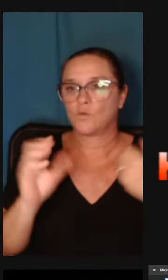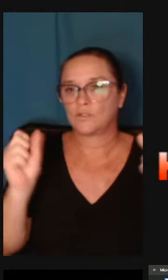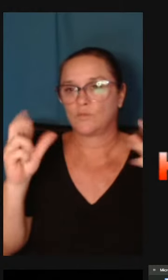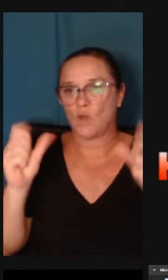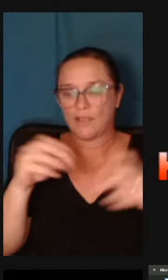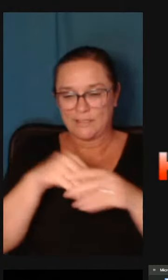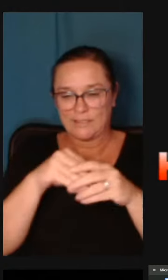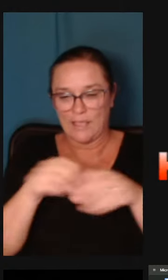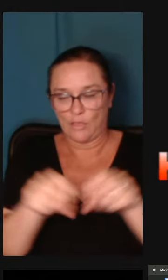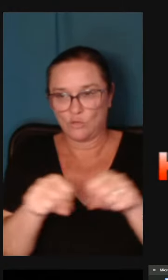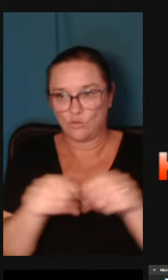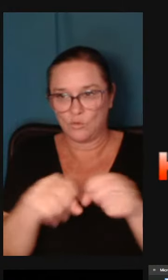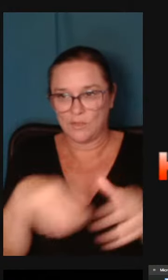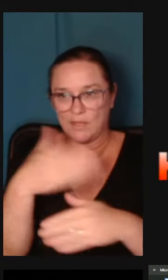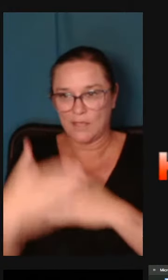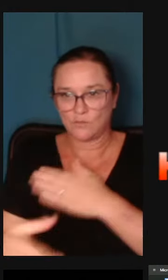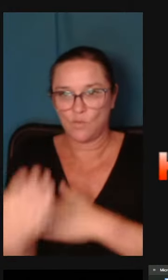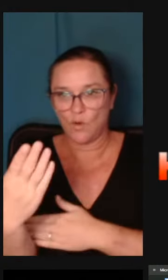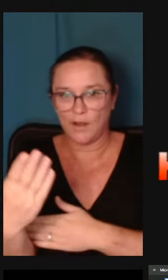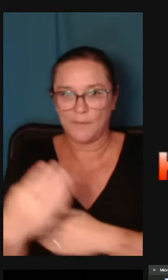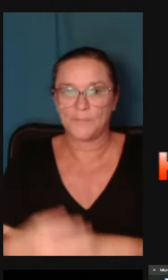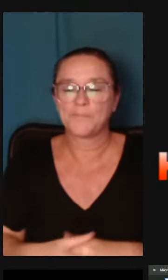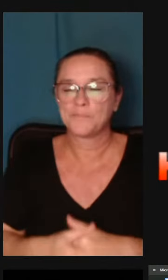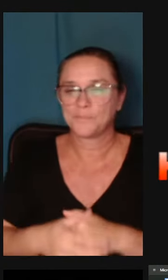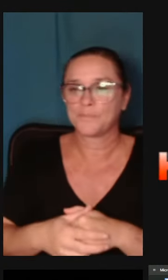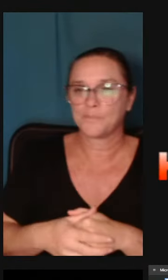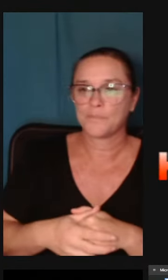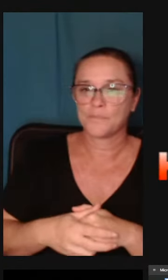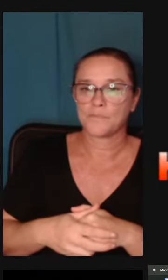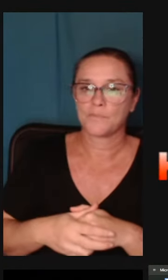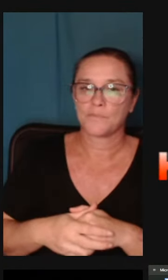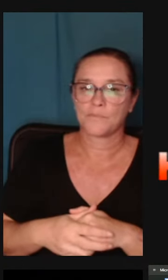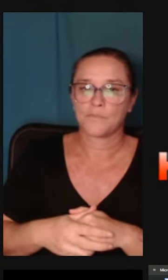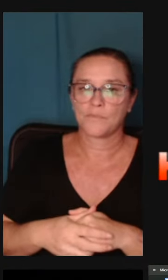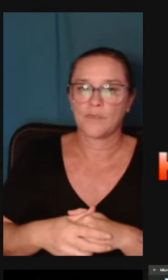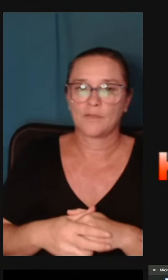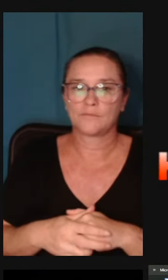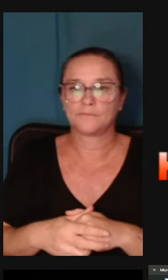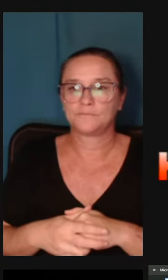morning by being in their shoes, right? They took their shoes off and hung them up,